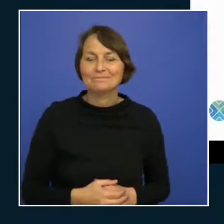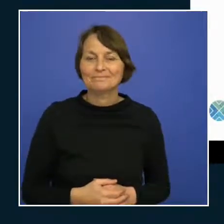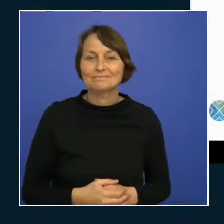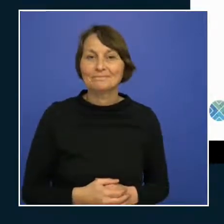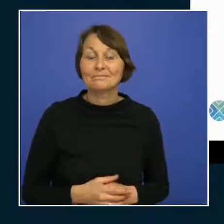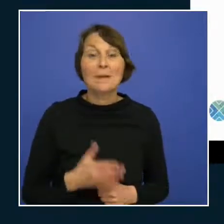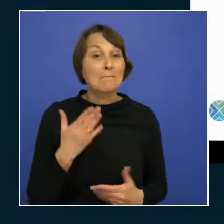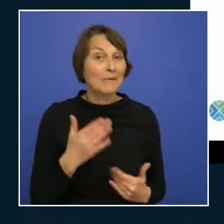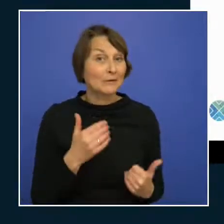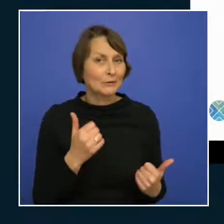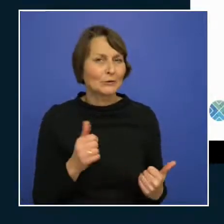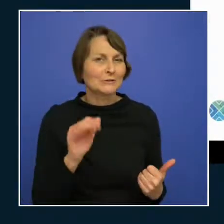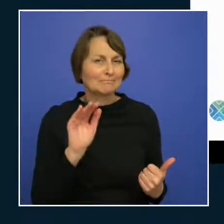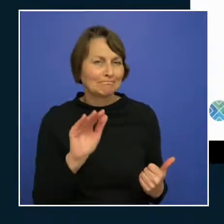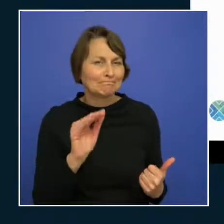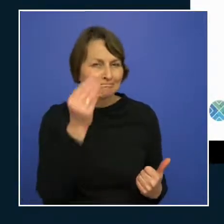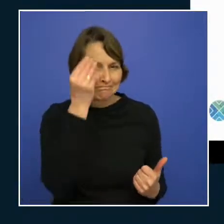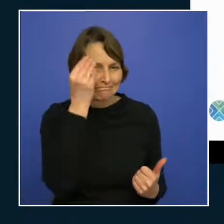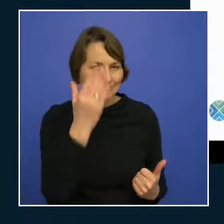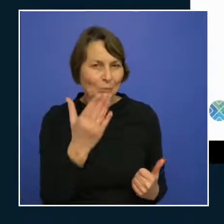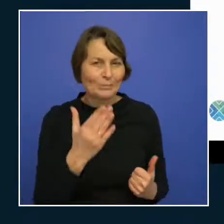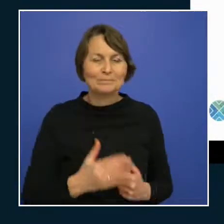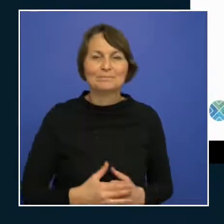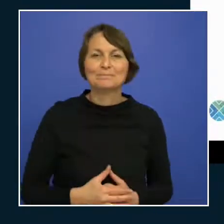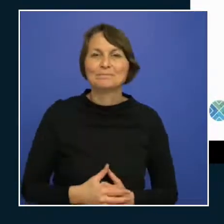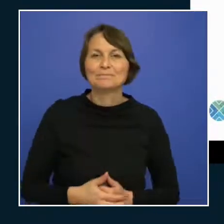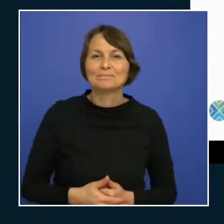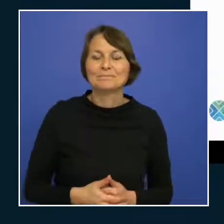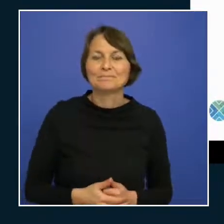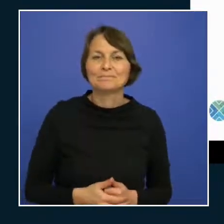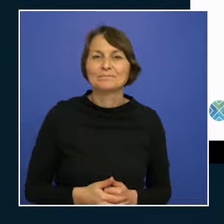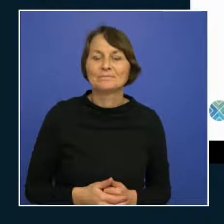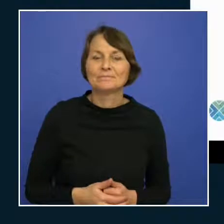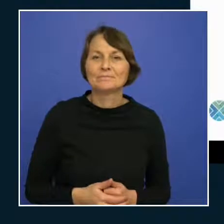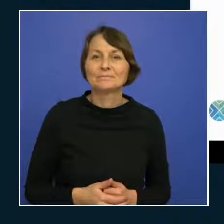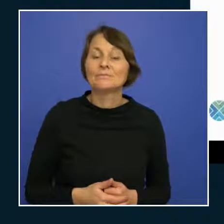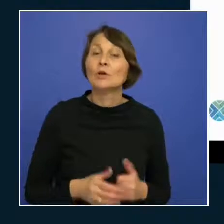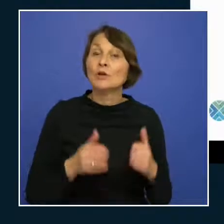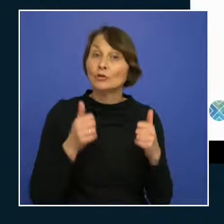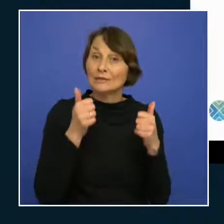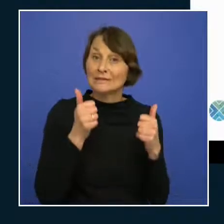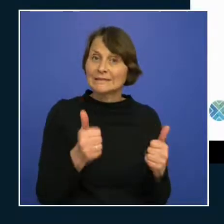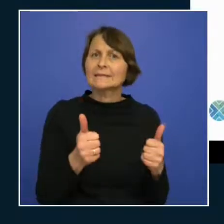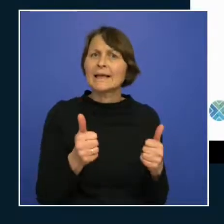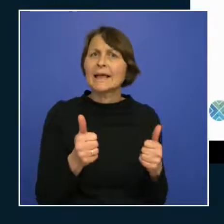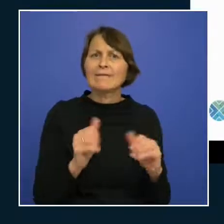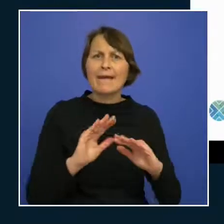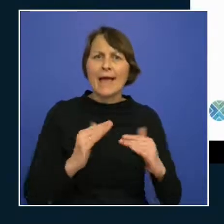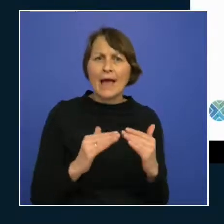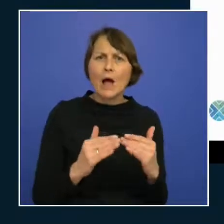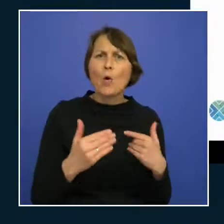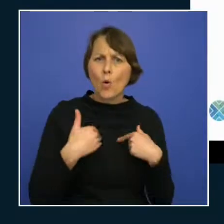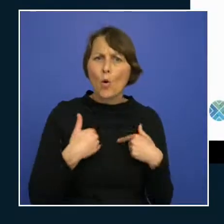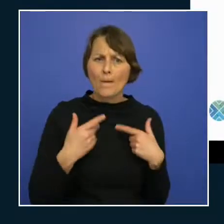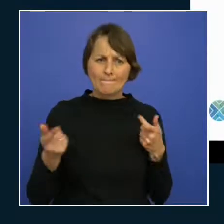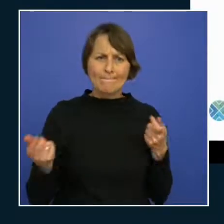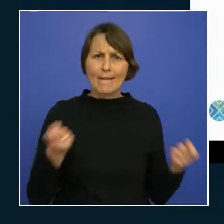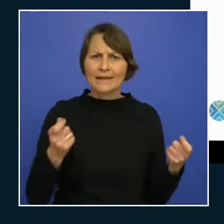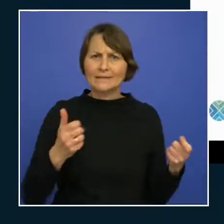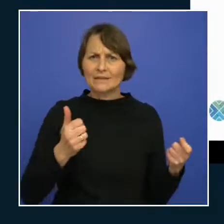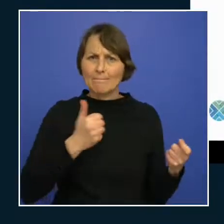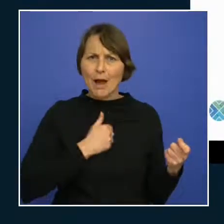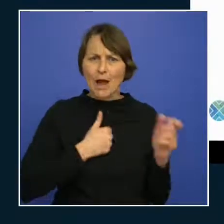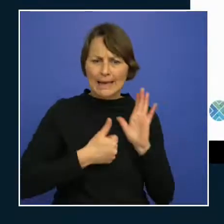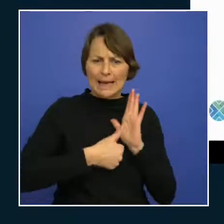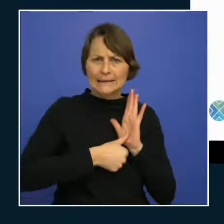note here is that you don't have to manage your credentials. So if you use a managed identity,